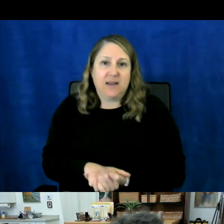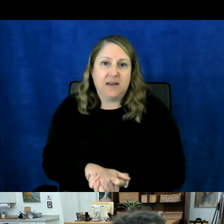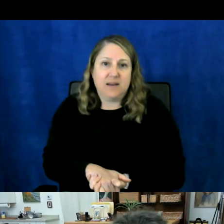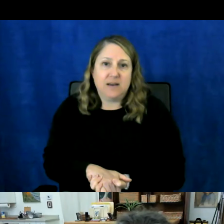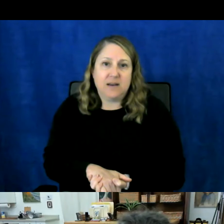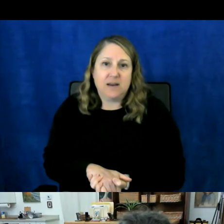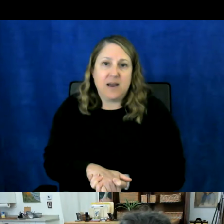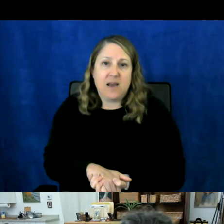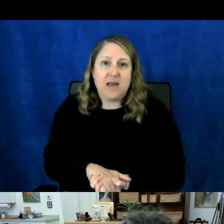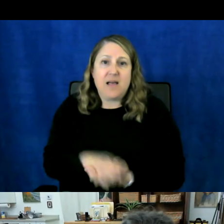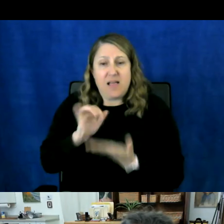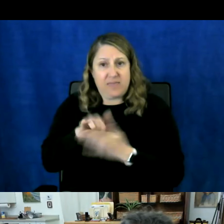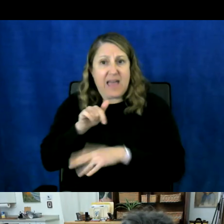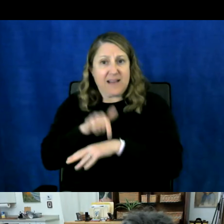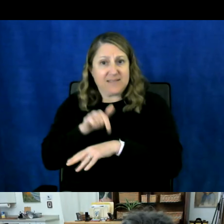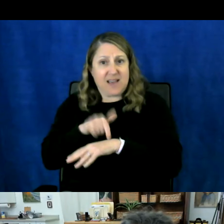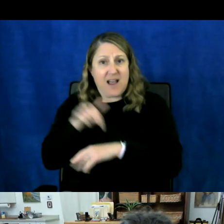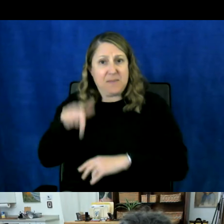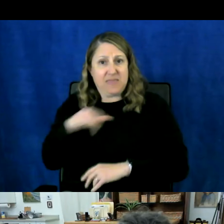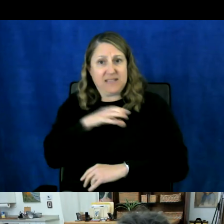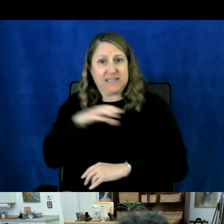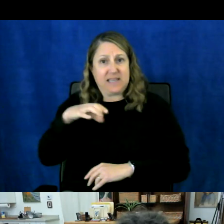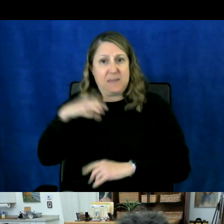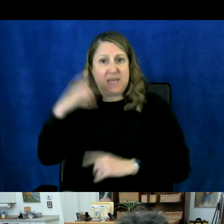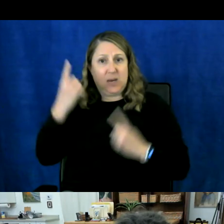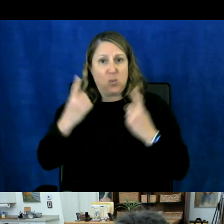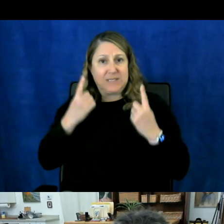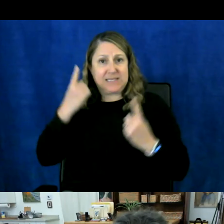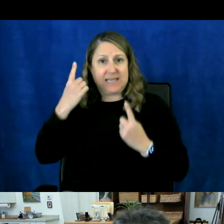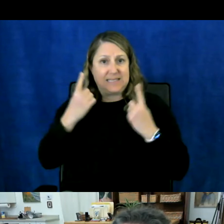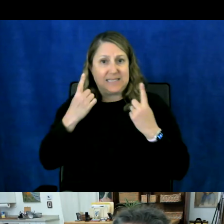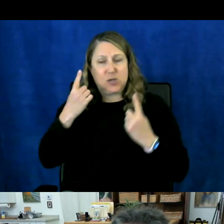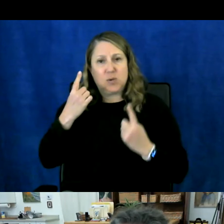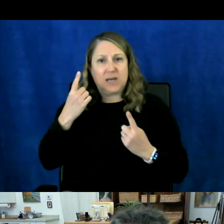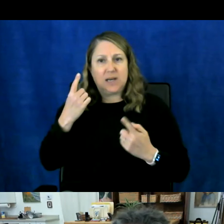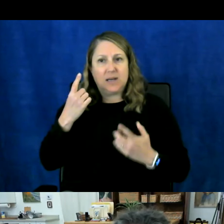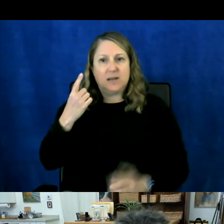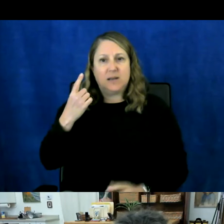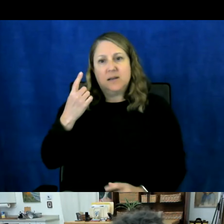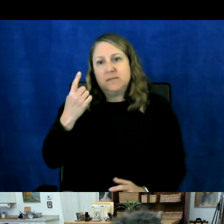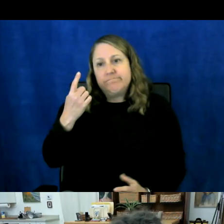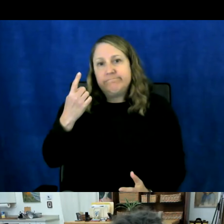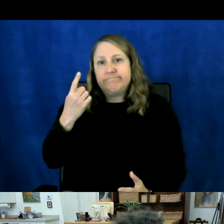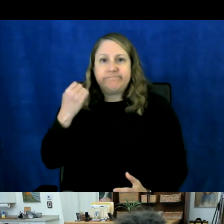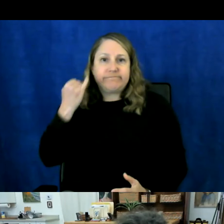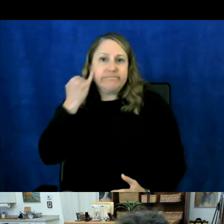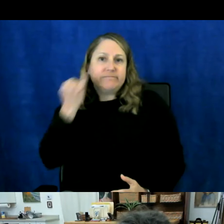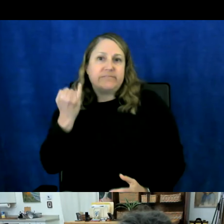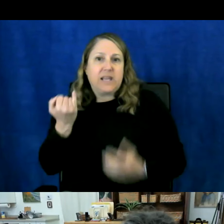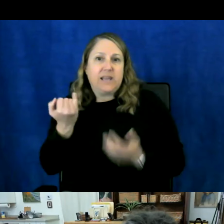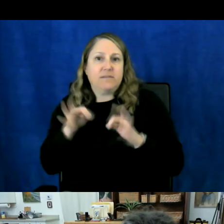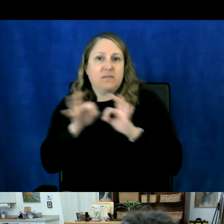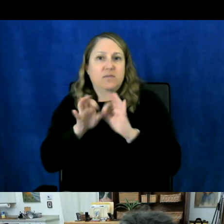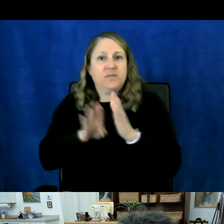And at the time, this committee was considering whether the usefulness of developing